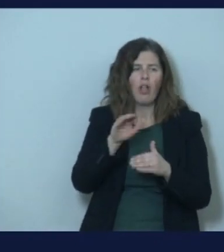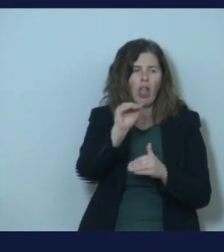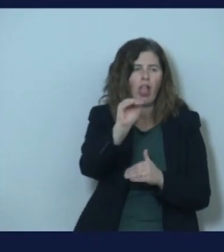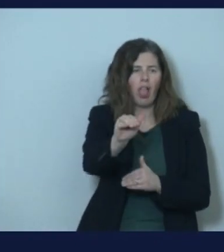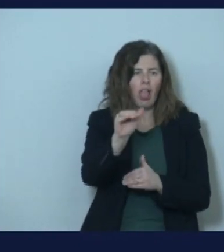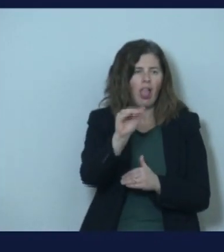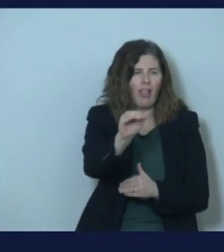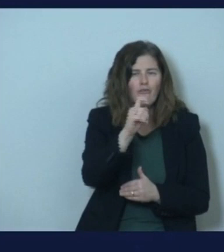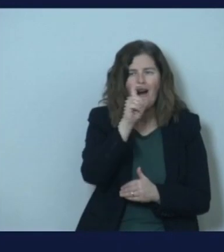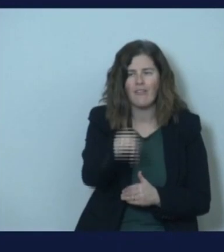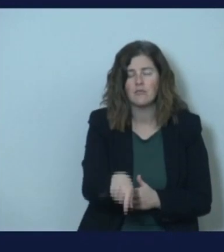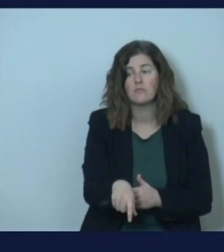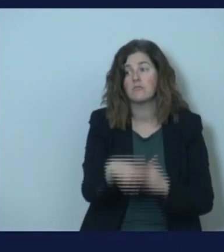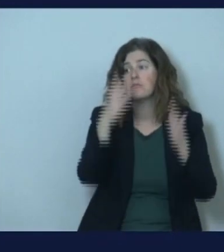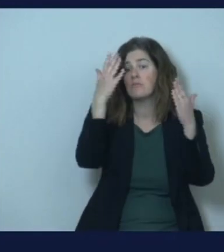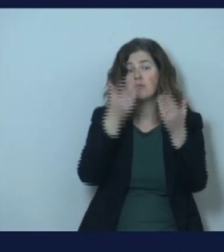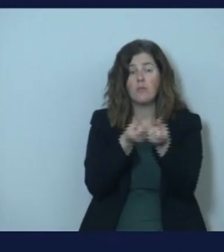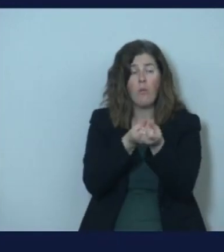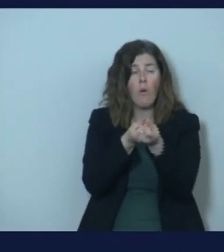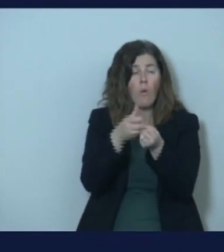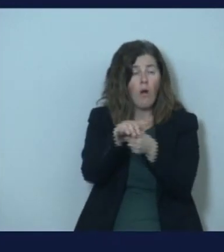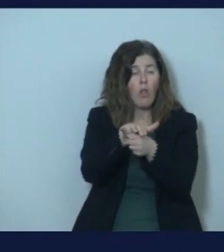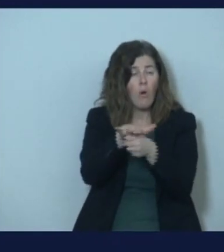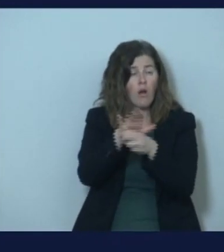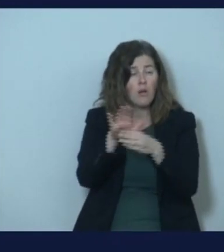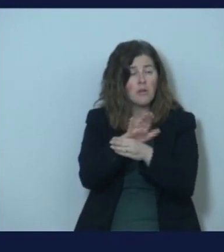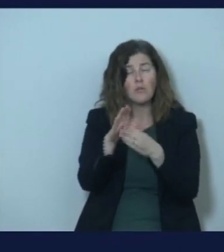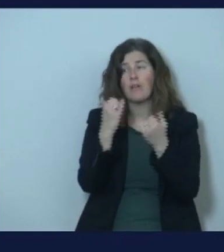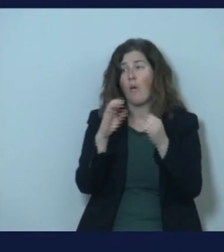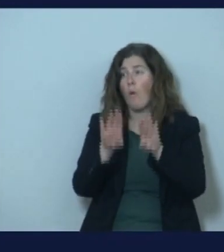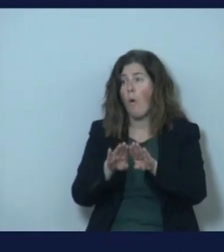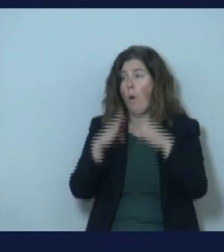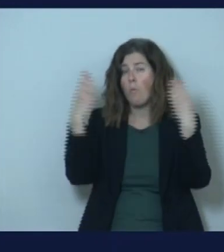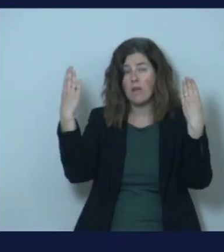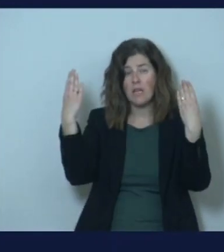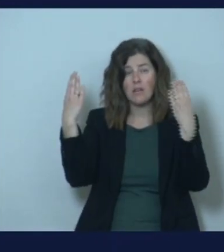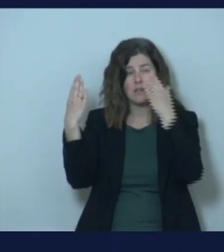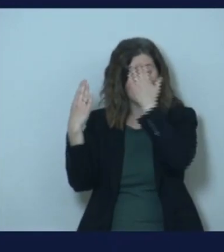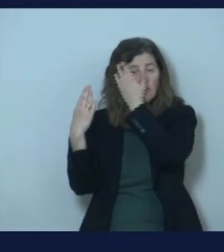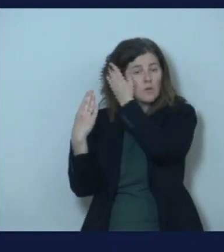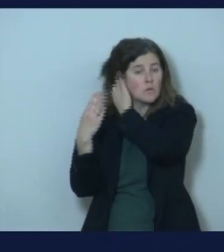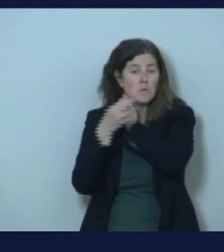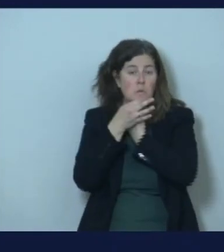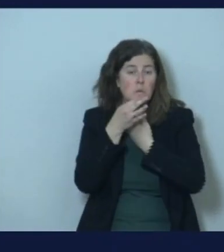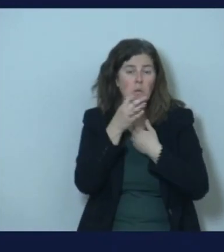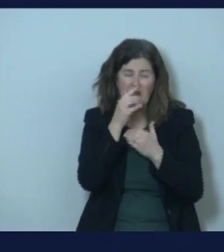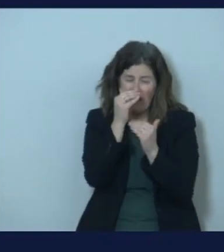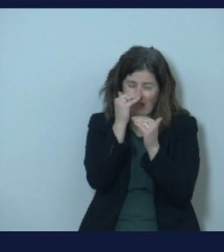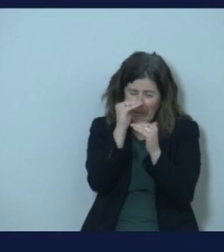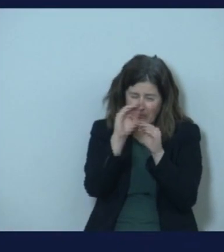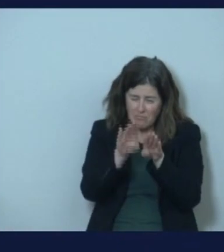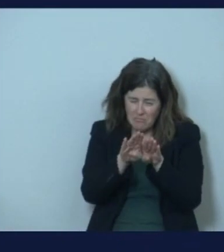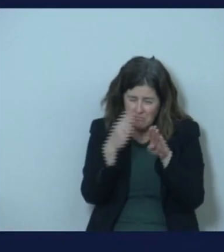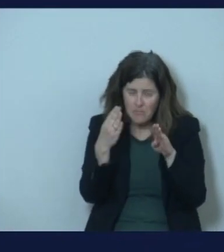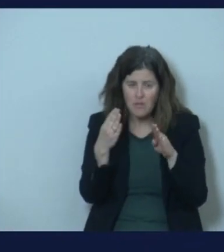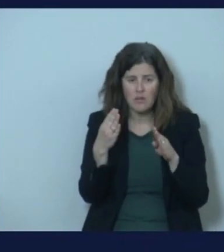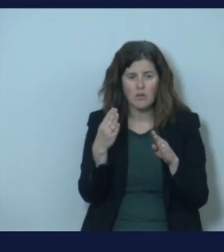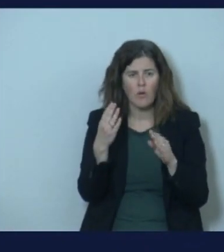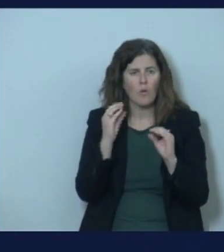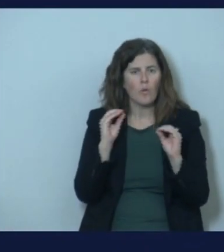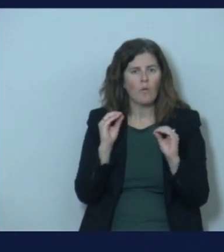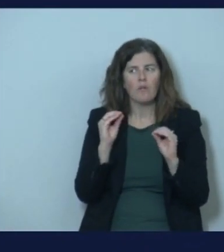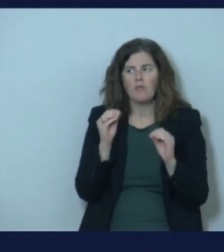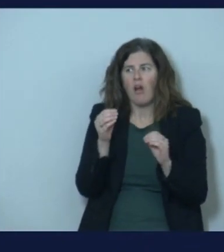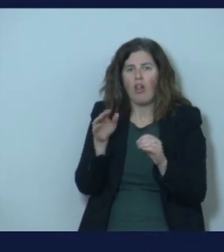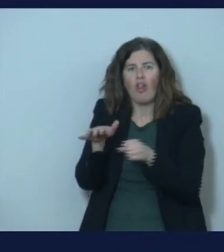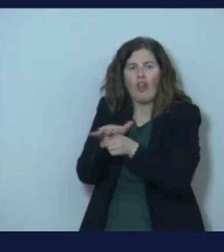your local businesses. Look, we're creating this opening in this phased in and limited approach. There is no local business